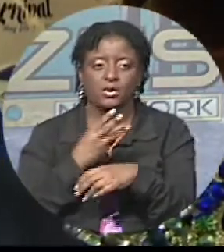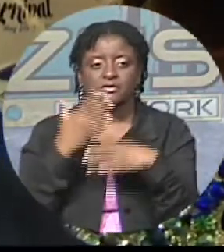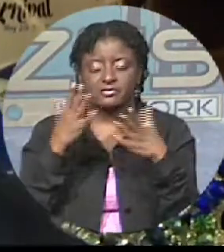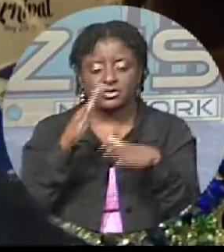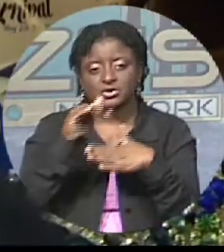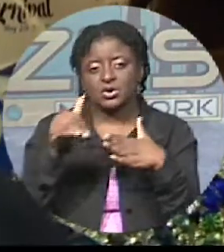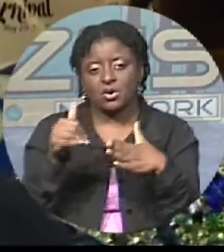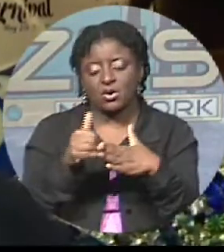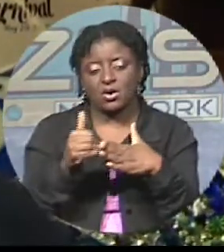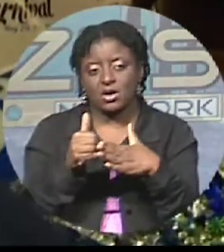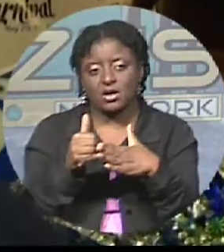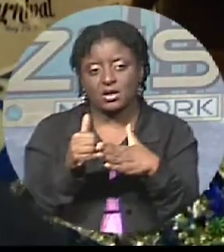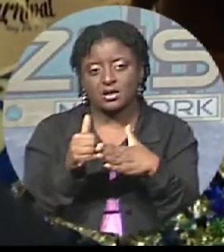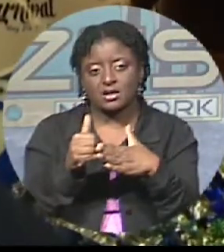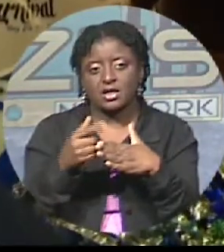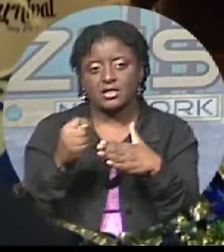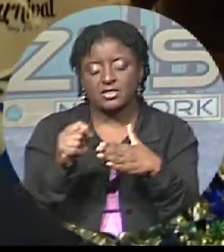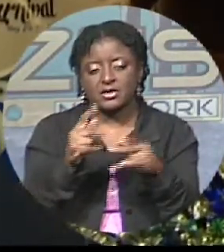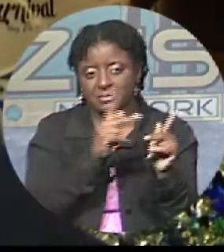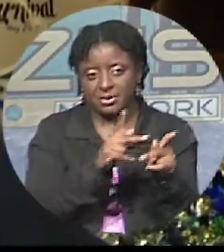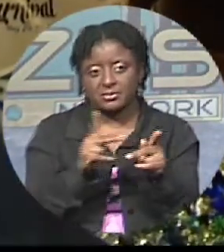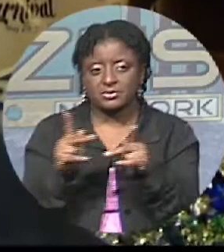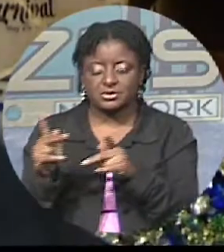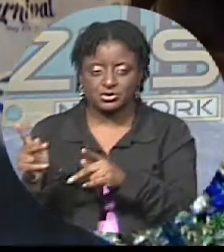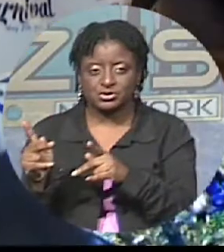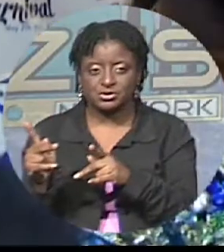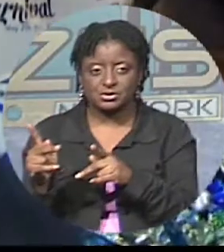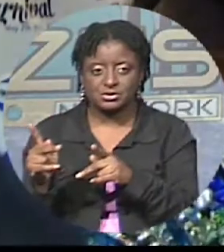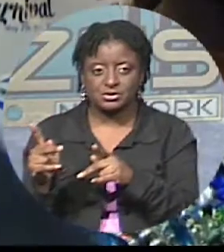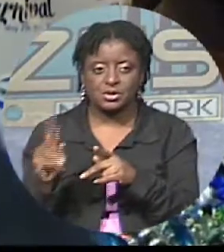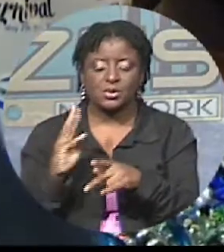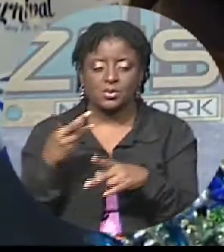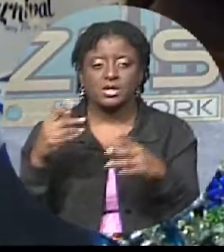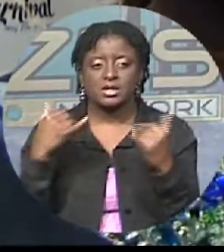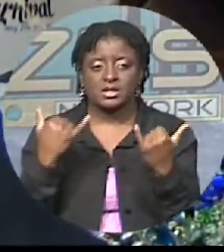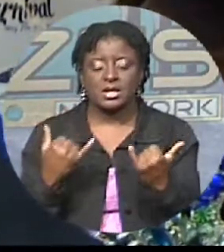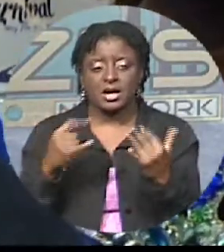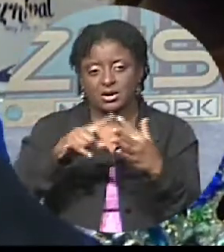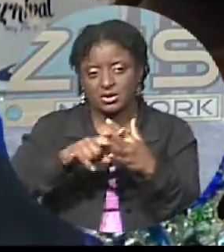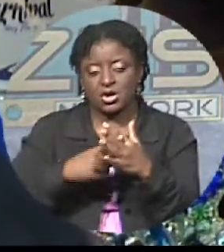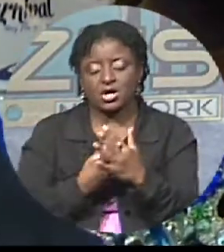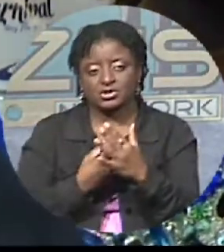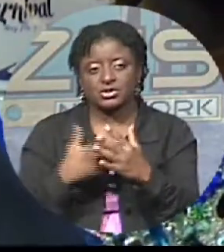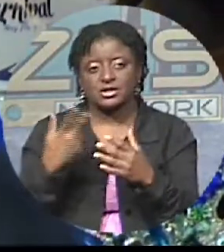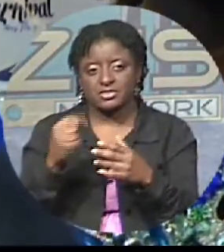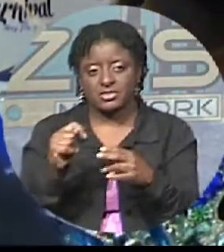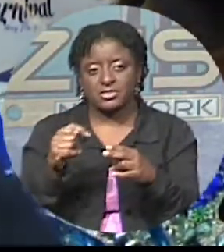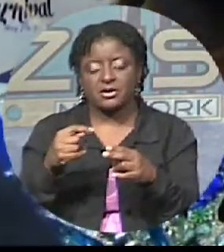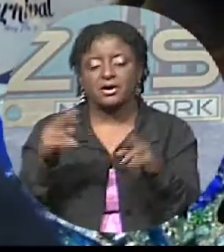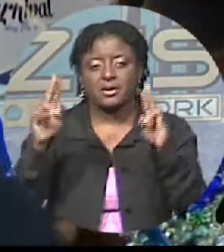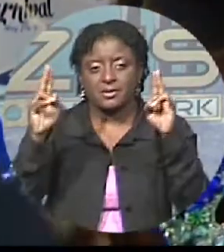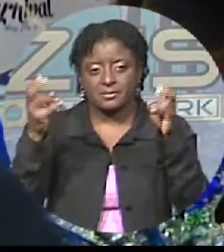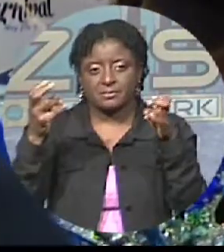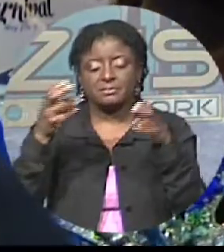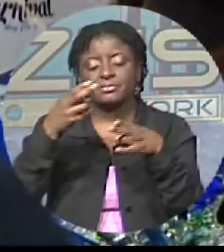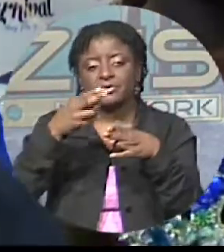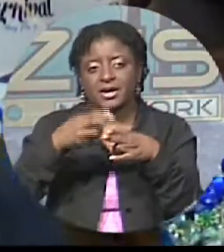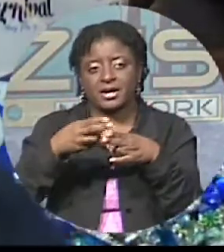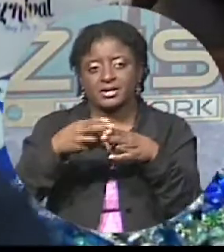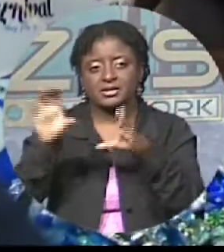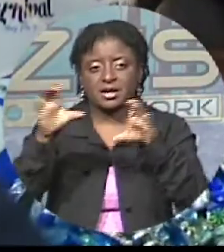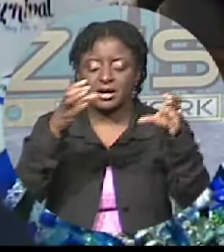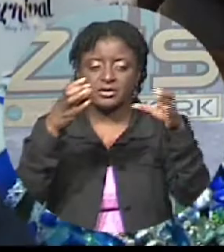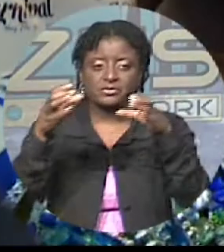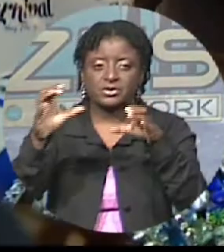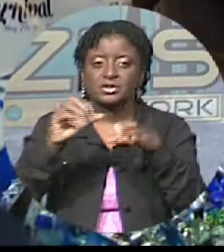place. We're now launching what we call the brand. And this is, once again, I told people, not just Carnival. It is a branch of